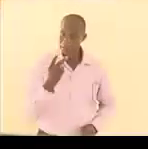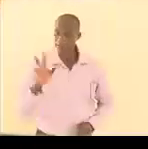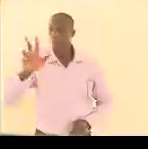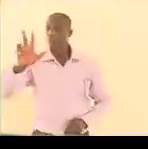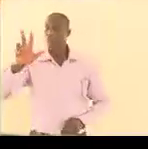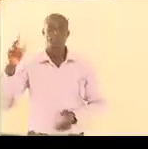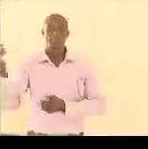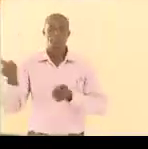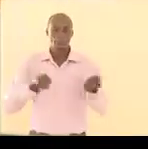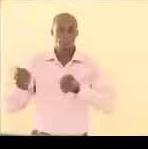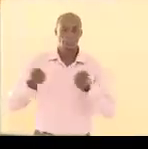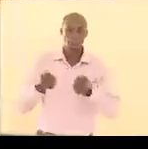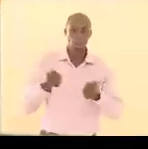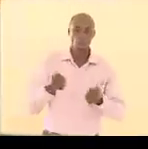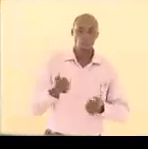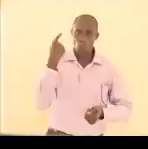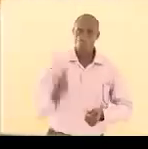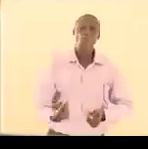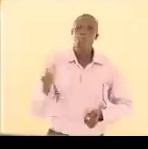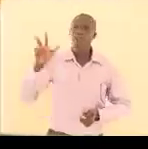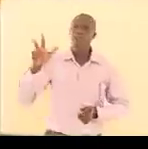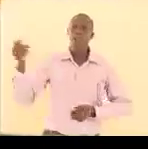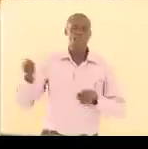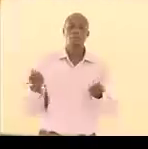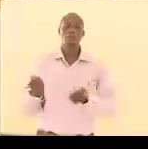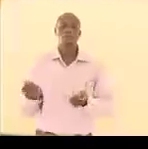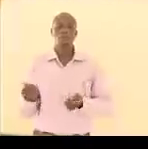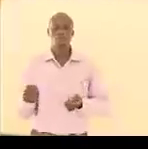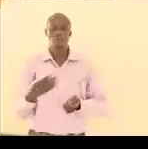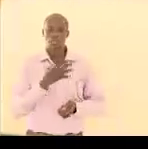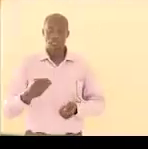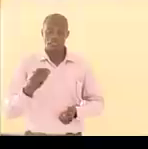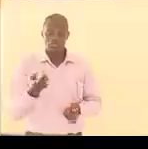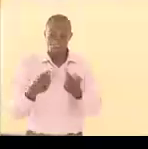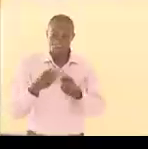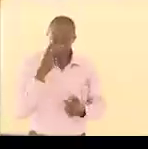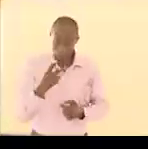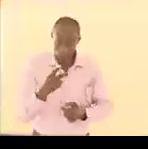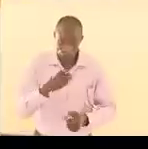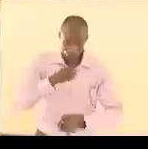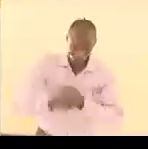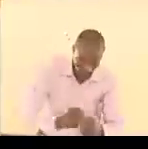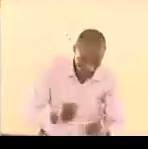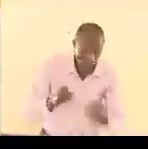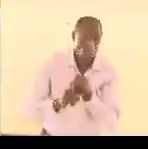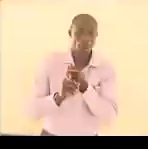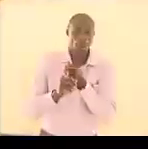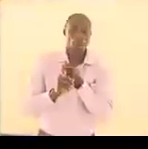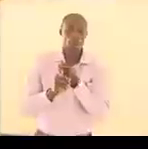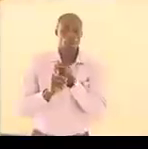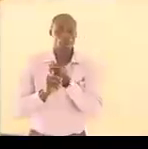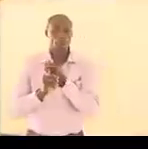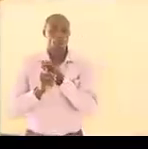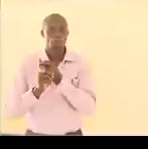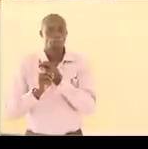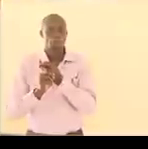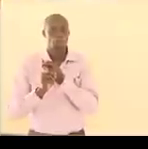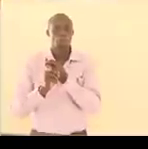three cars by the traffic light, only three cars. And come and see the struggle to